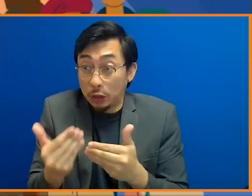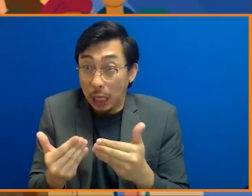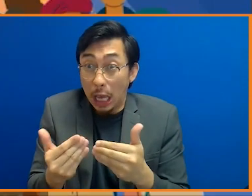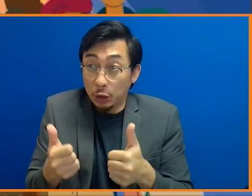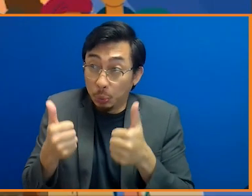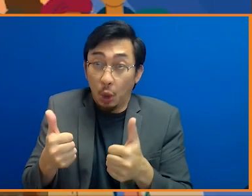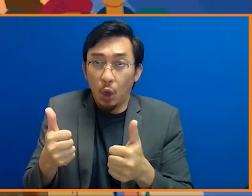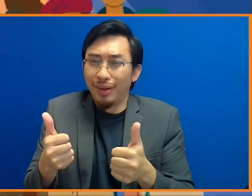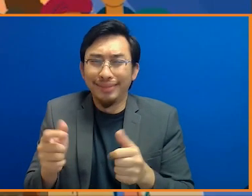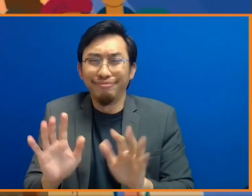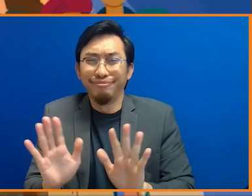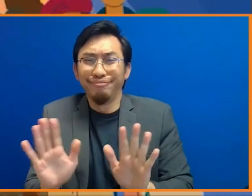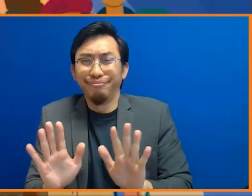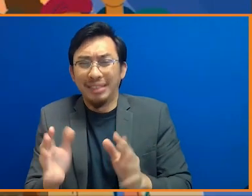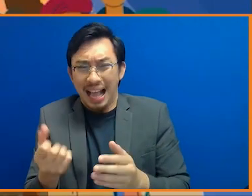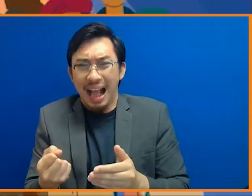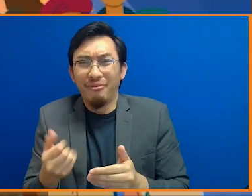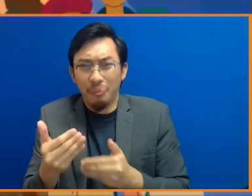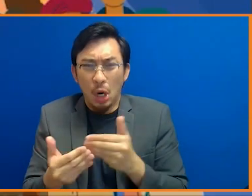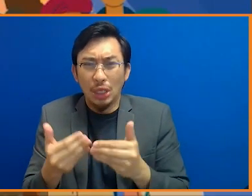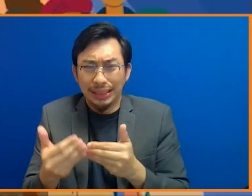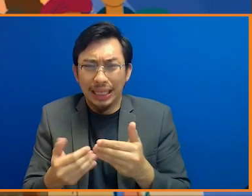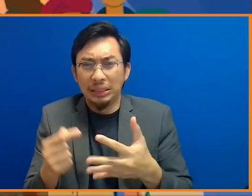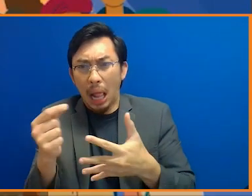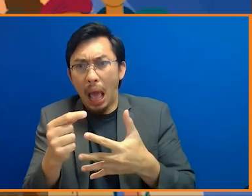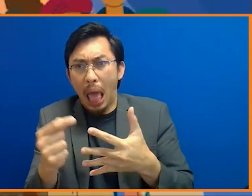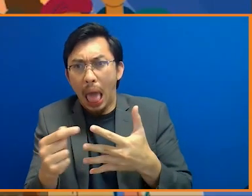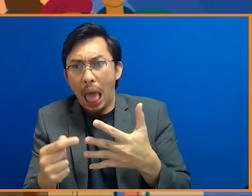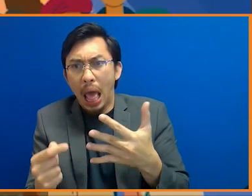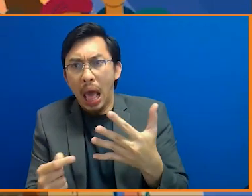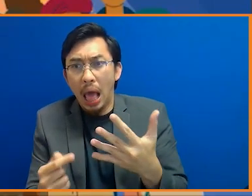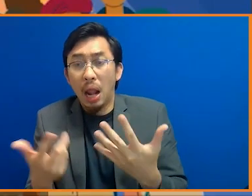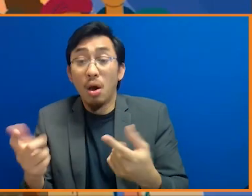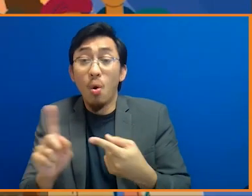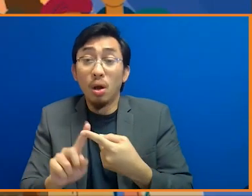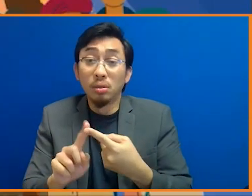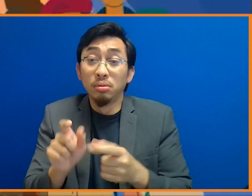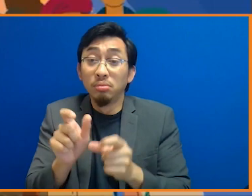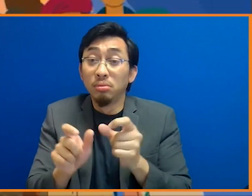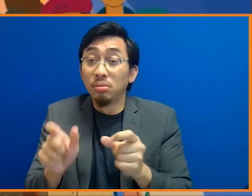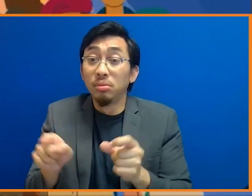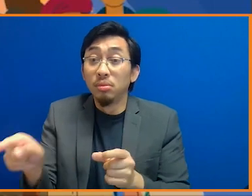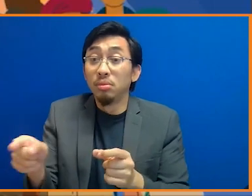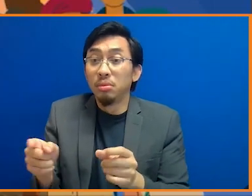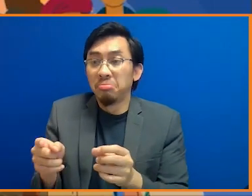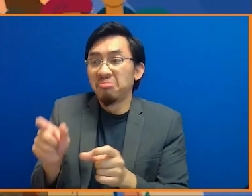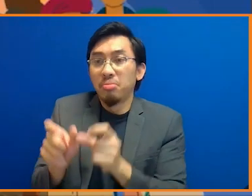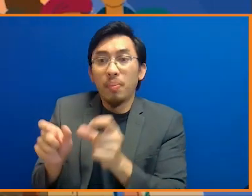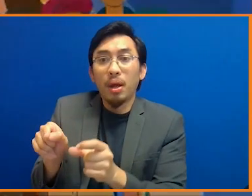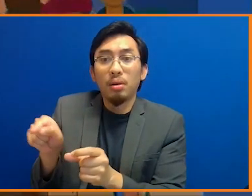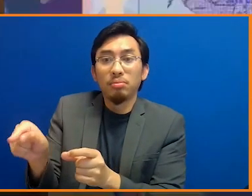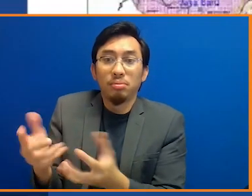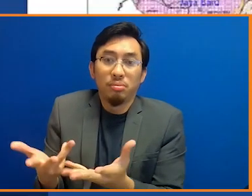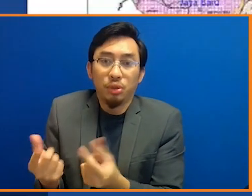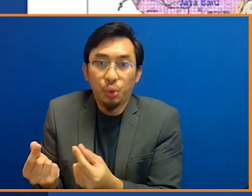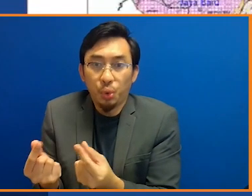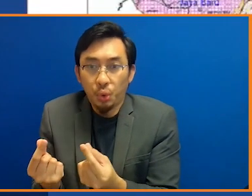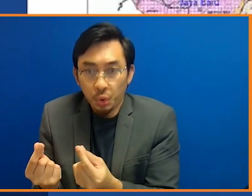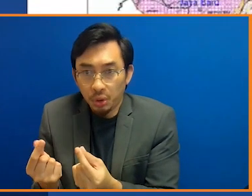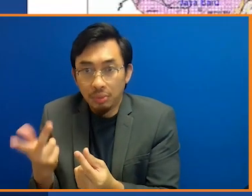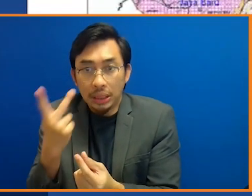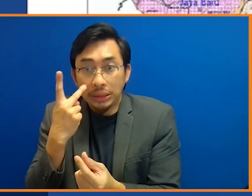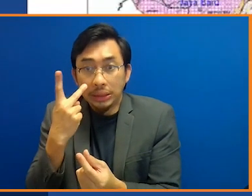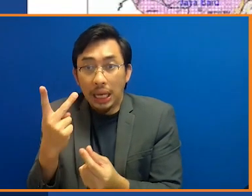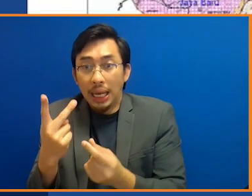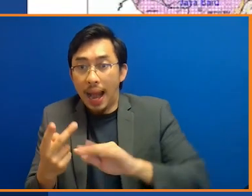just one way process. All right. What happened with the number of people over there? Let's see